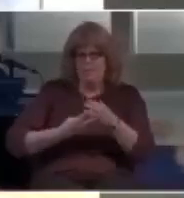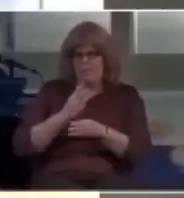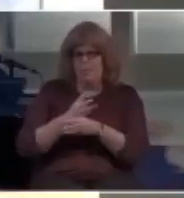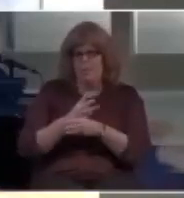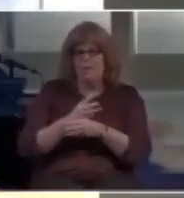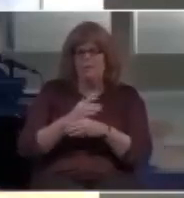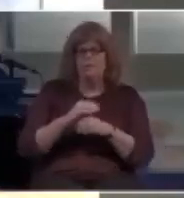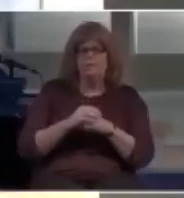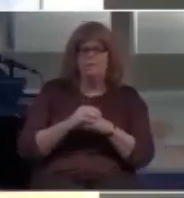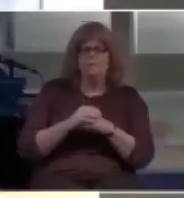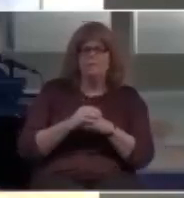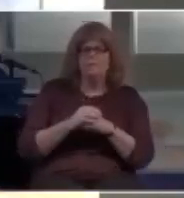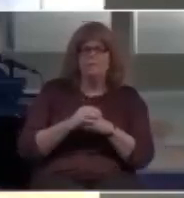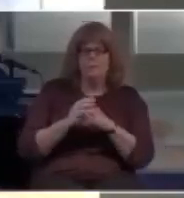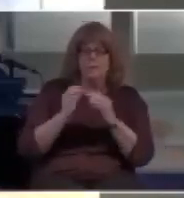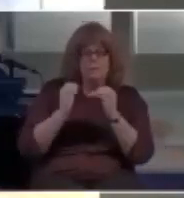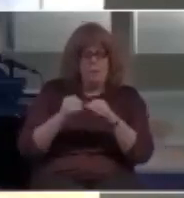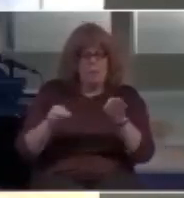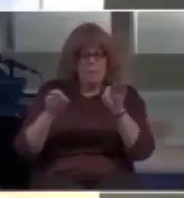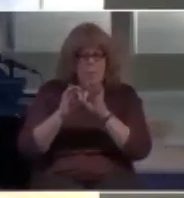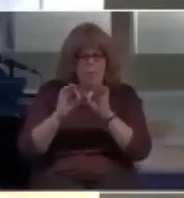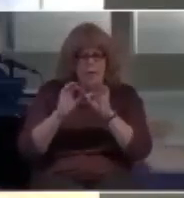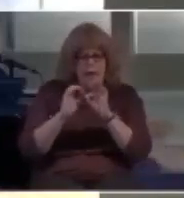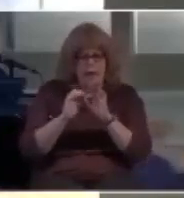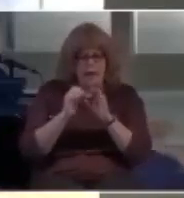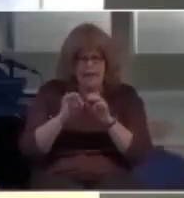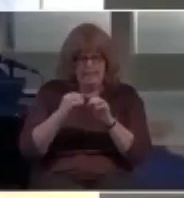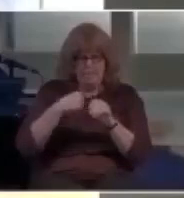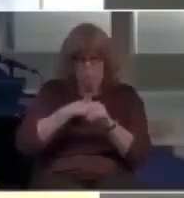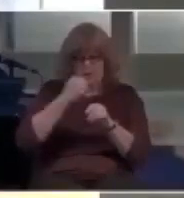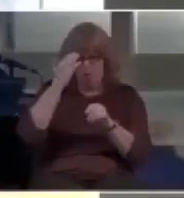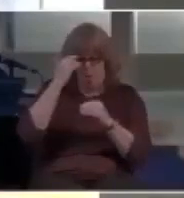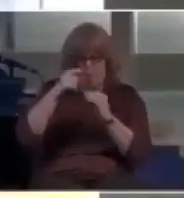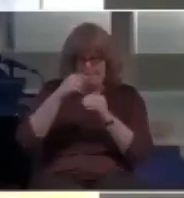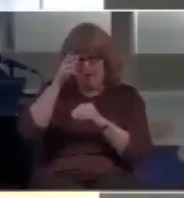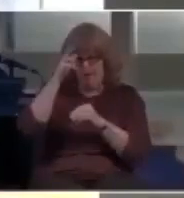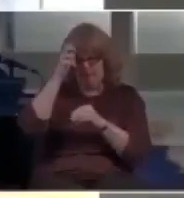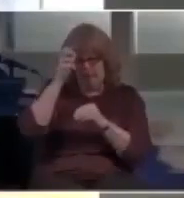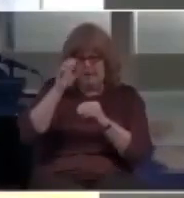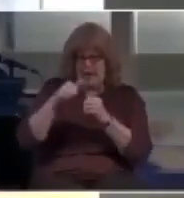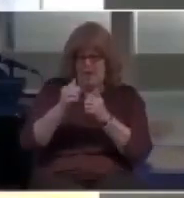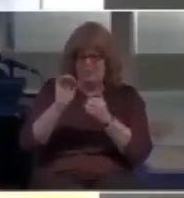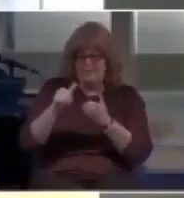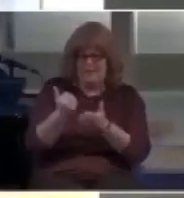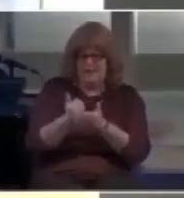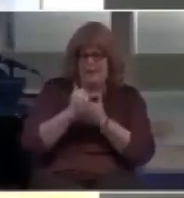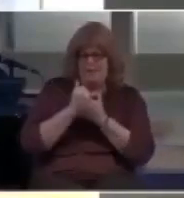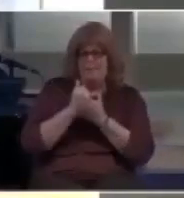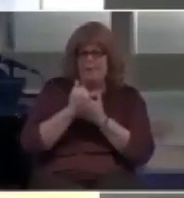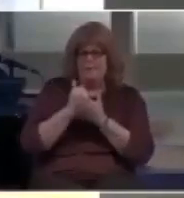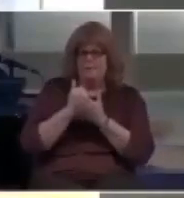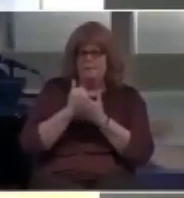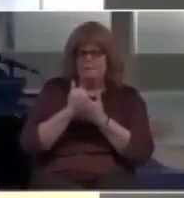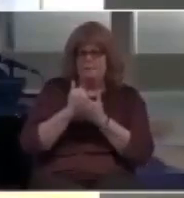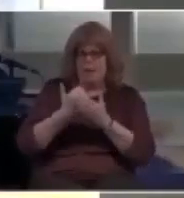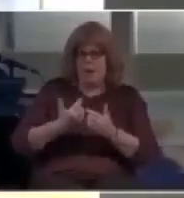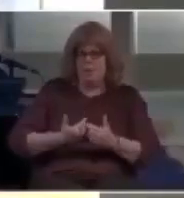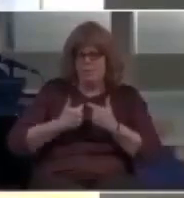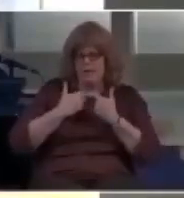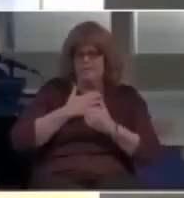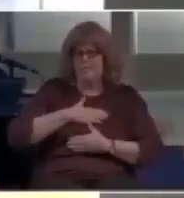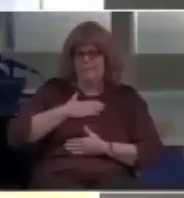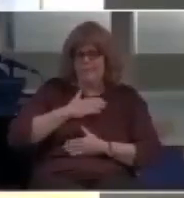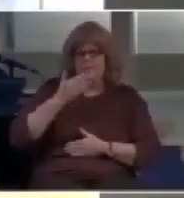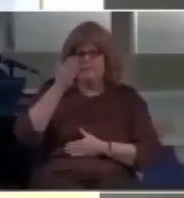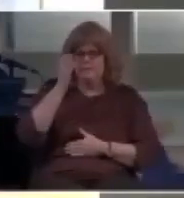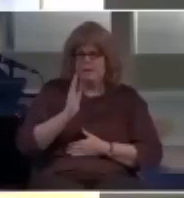more importantly, how does knowing about him help us live a life that is going to please God and that